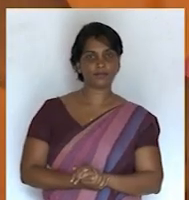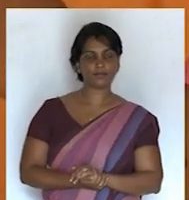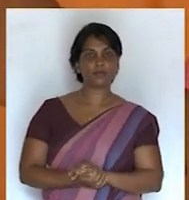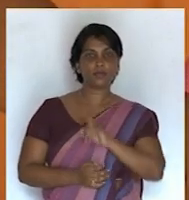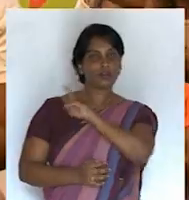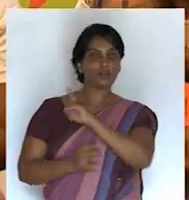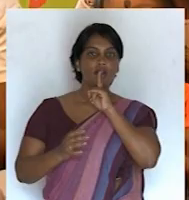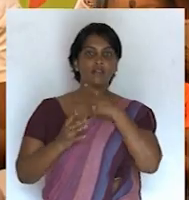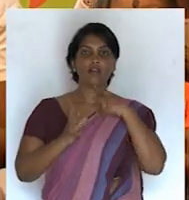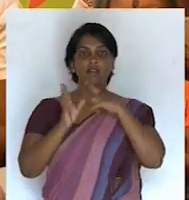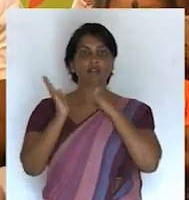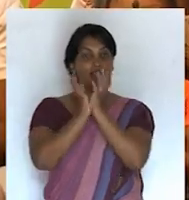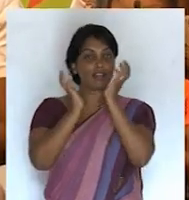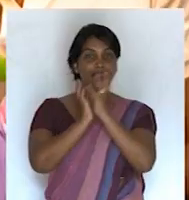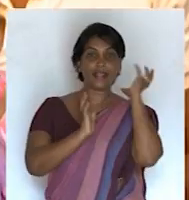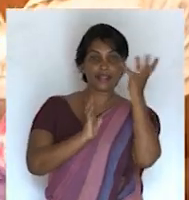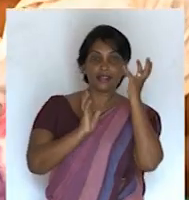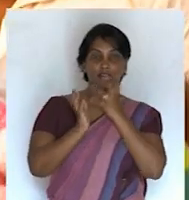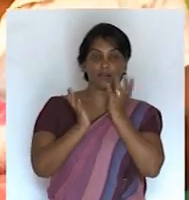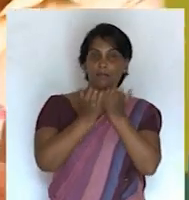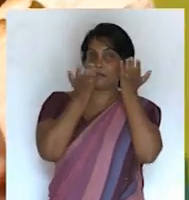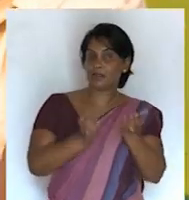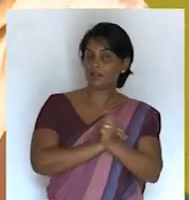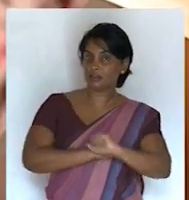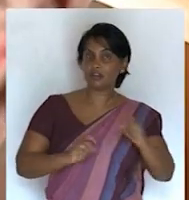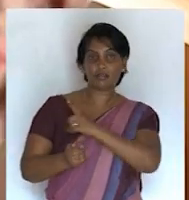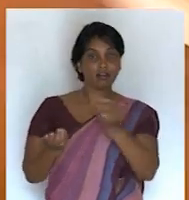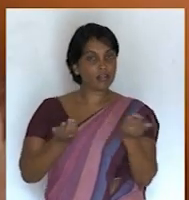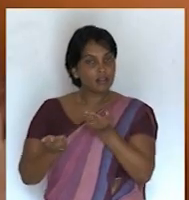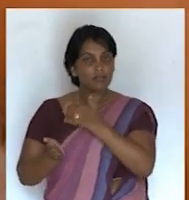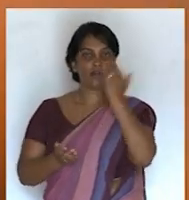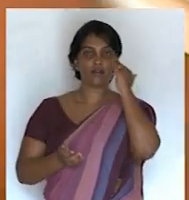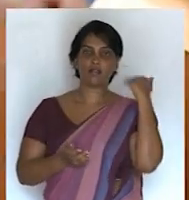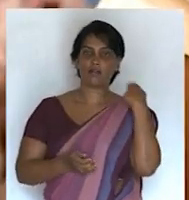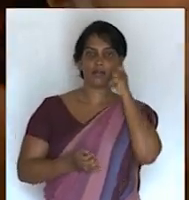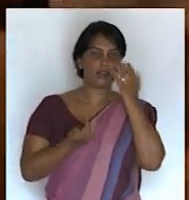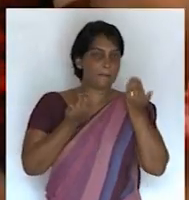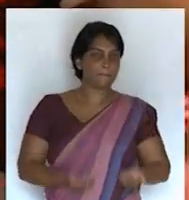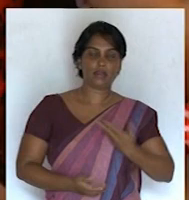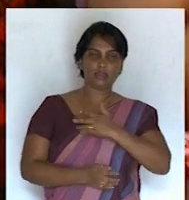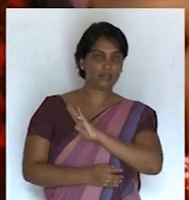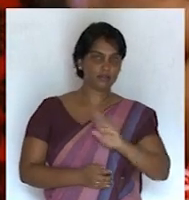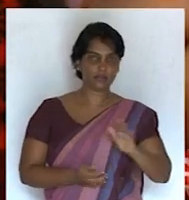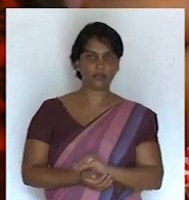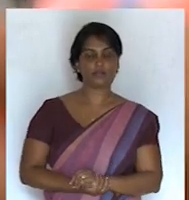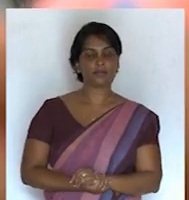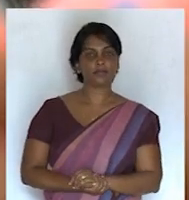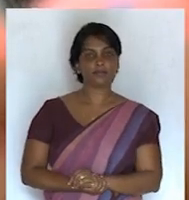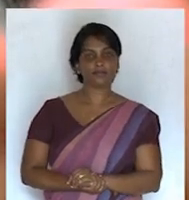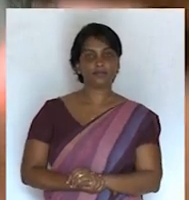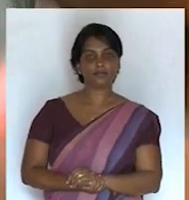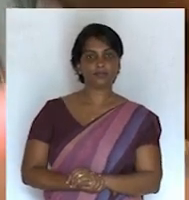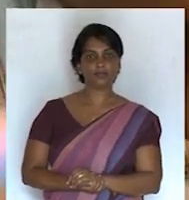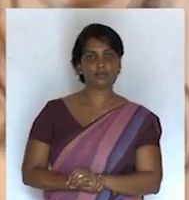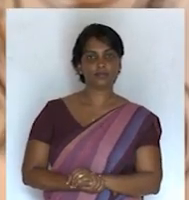These children are not a burden for their parents. The officers offer a great service beyond